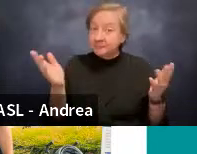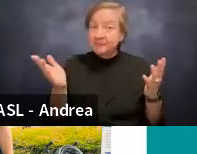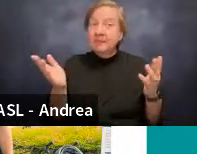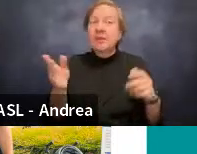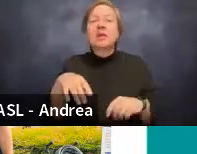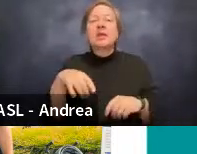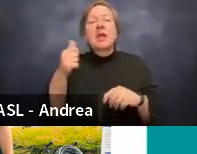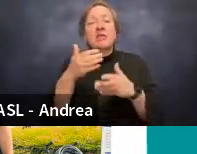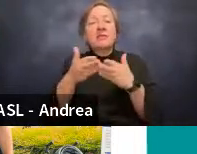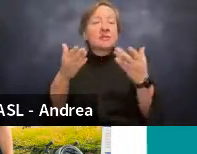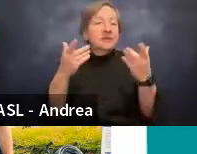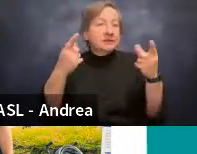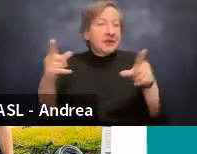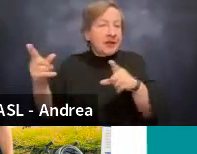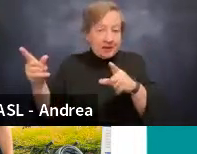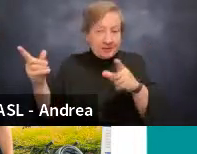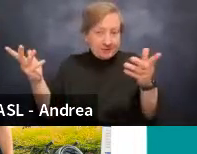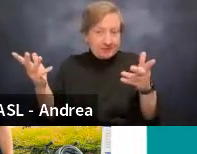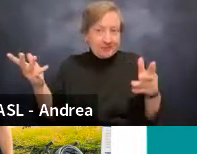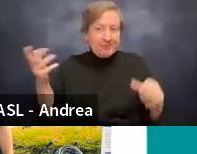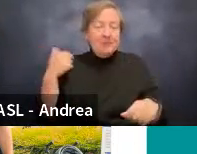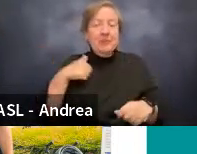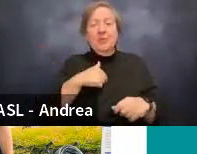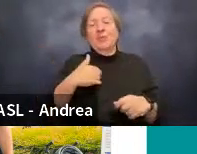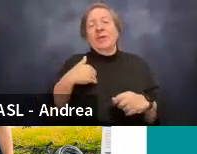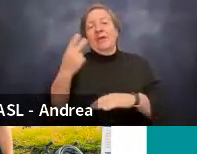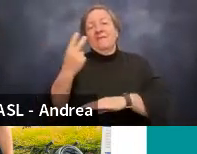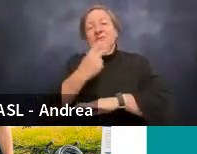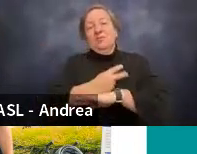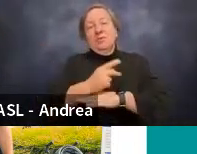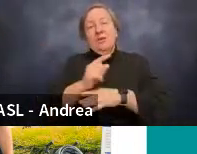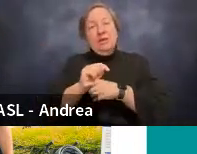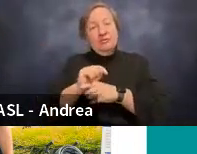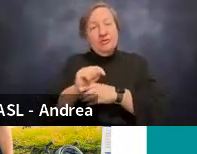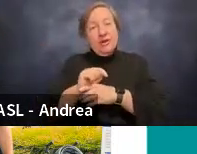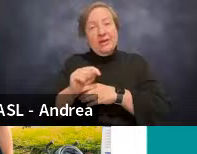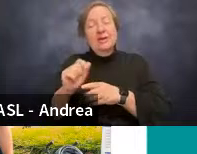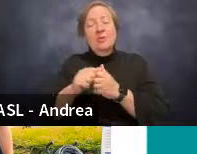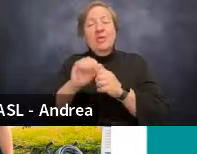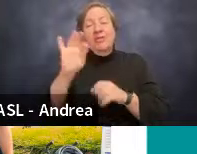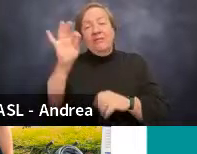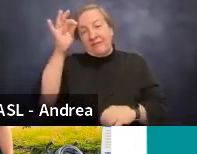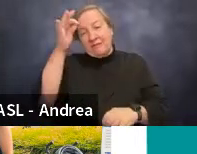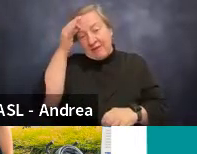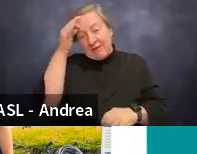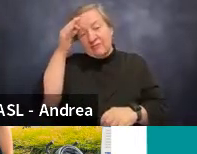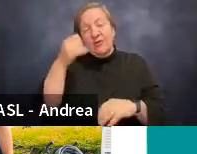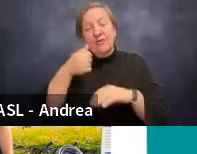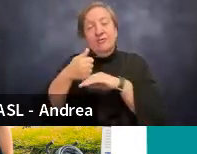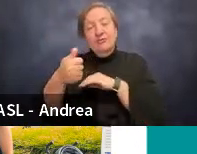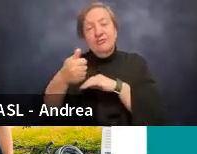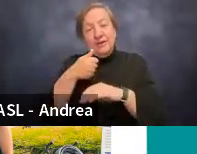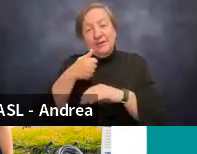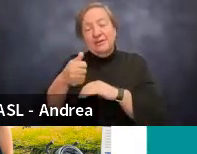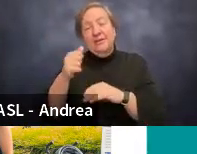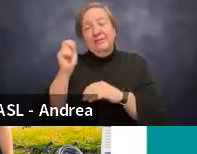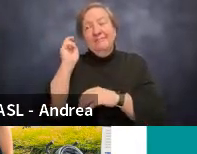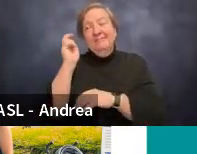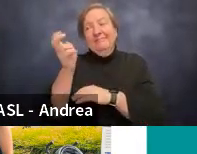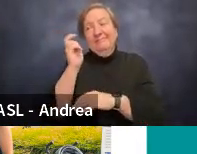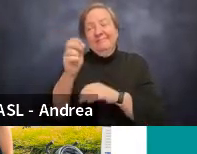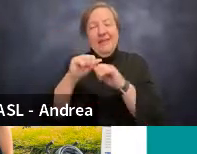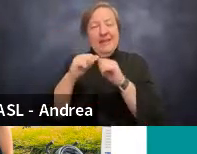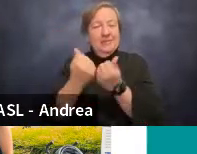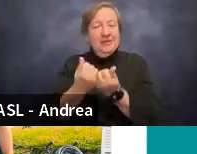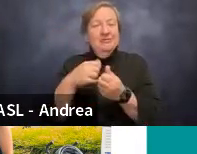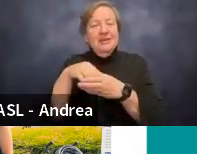other things that are happening, we had a 2-day training with Federal Transit Administration in our office, As a matter of